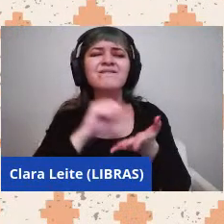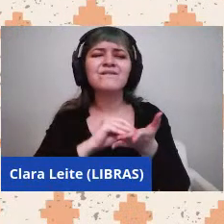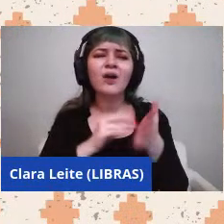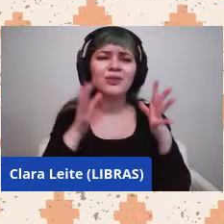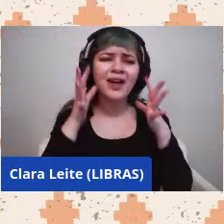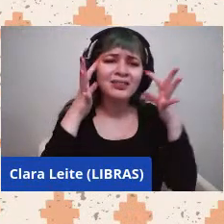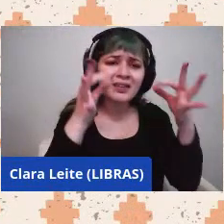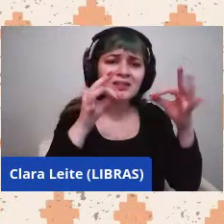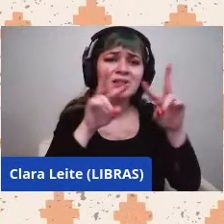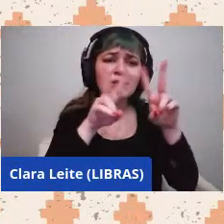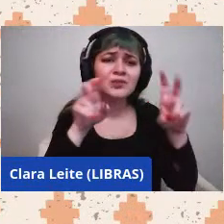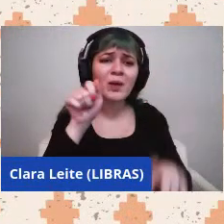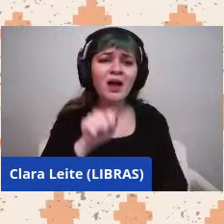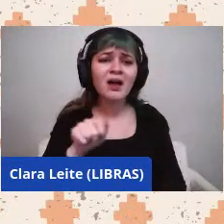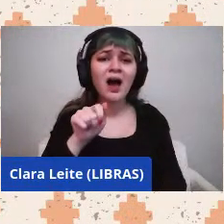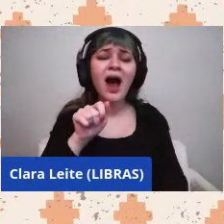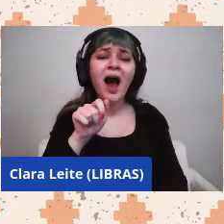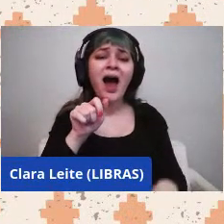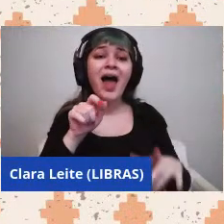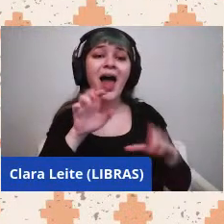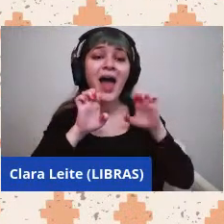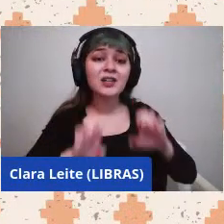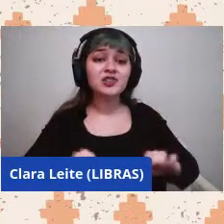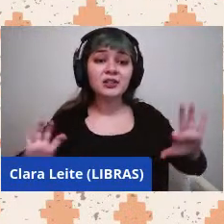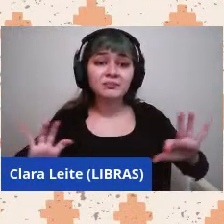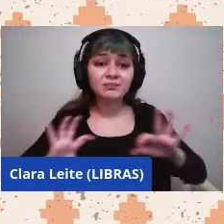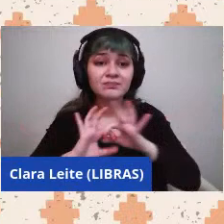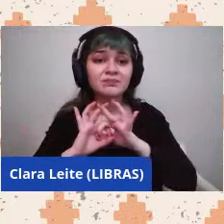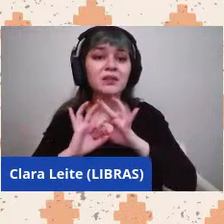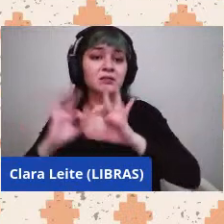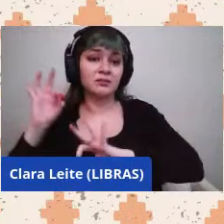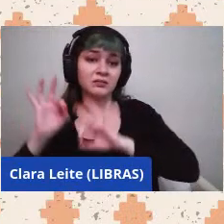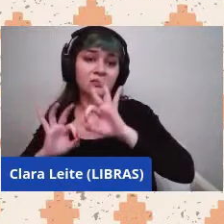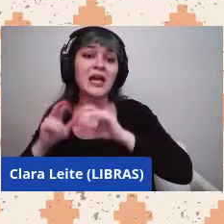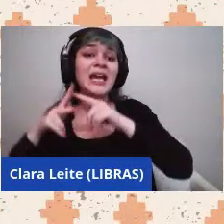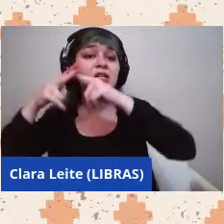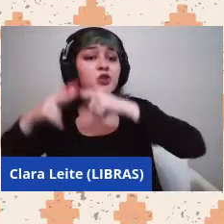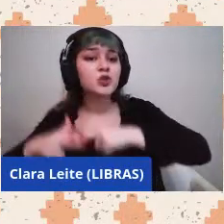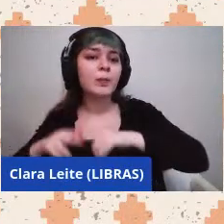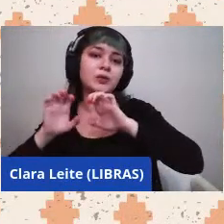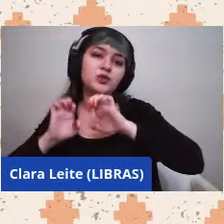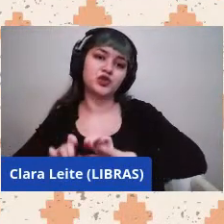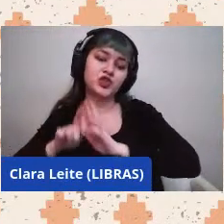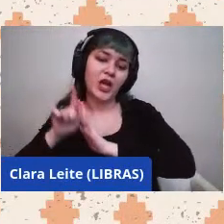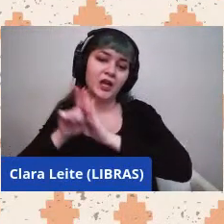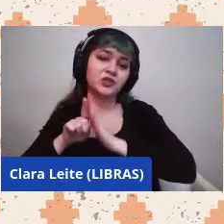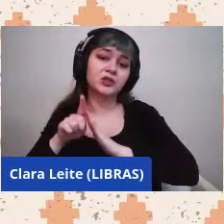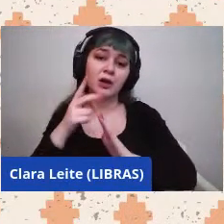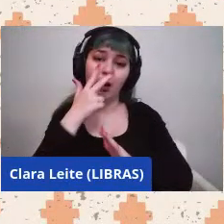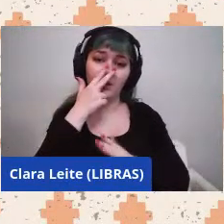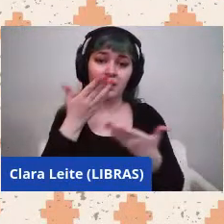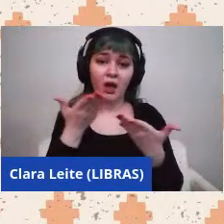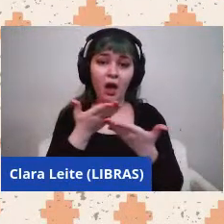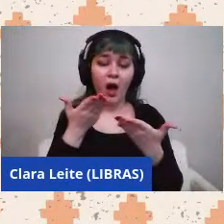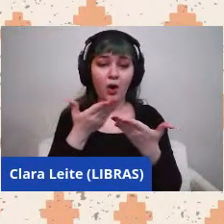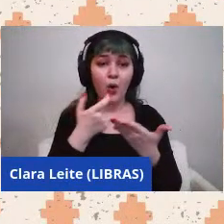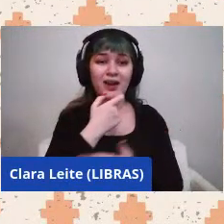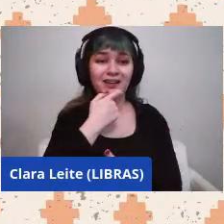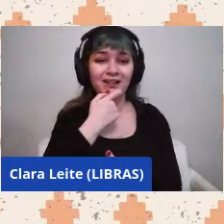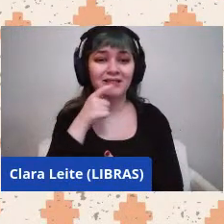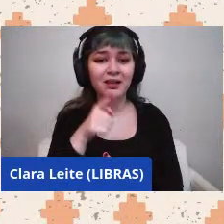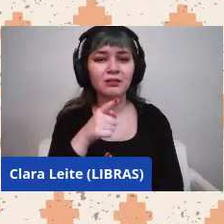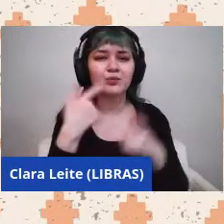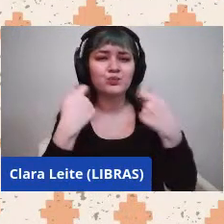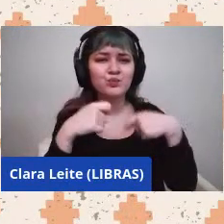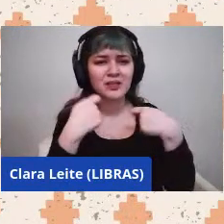to the ethics associated with the design of research instruments. So, as I'll mention in a moment, in England, you're often